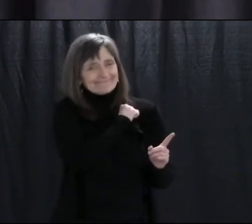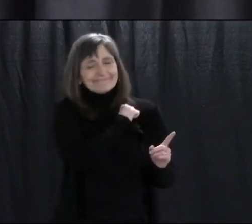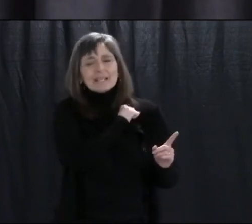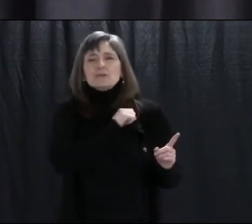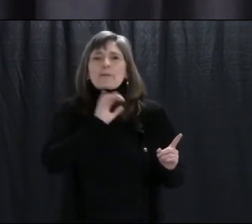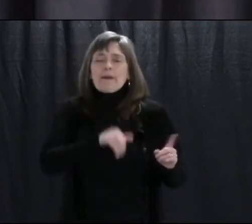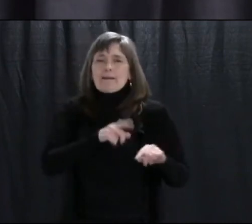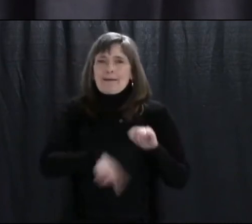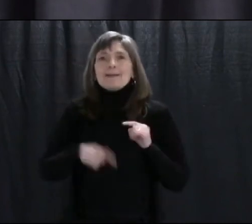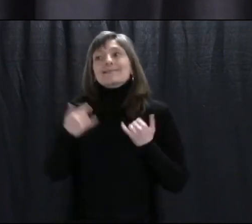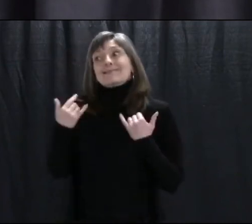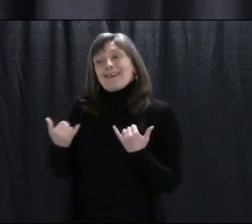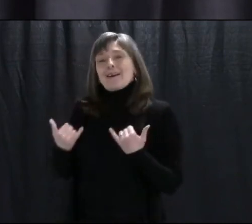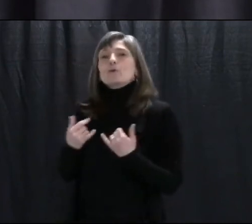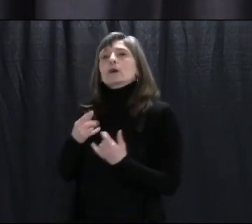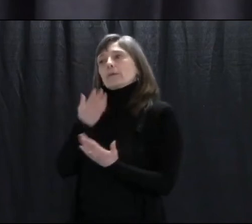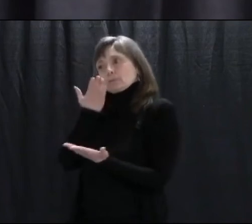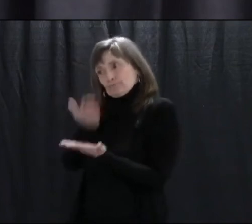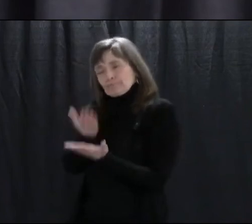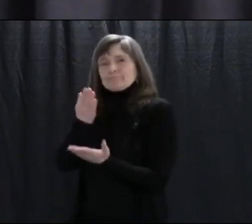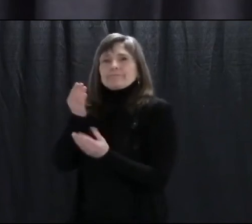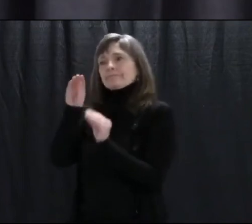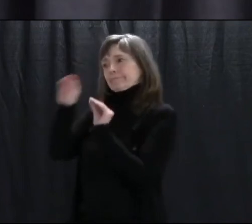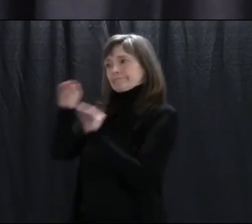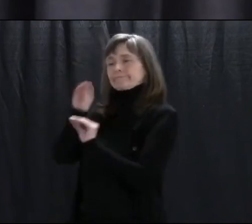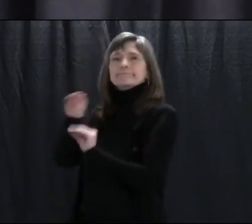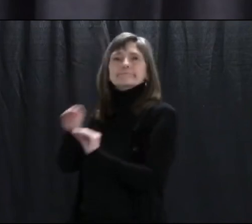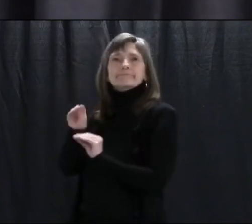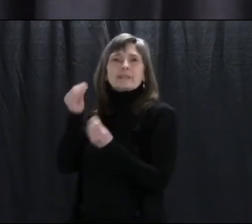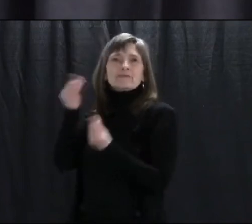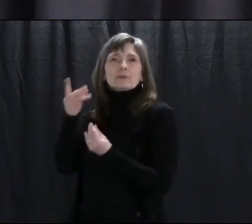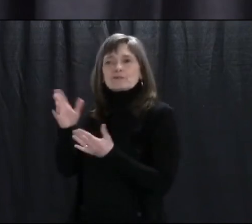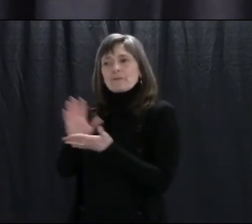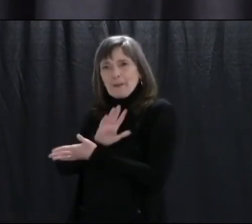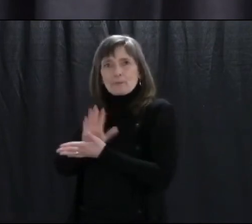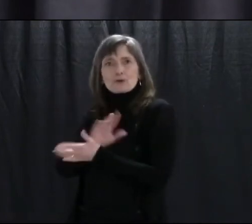actionable. In terms of data supplied by,